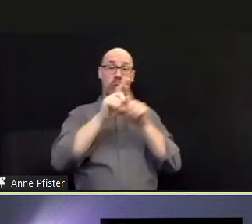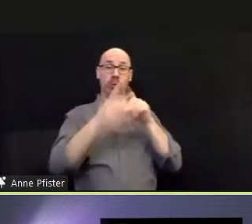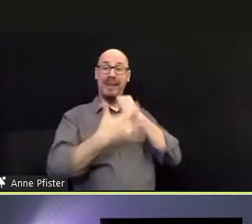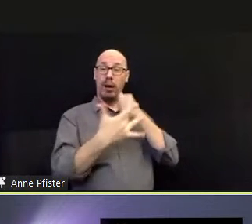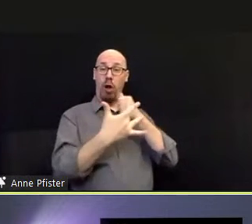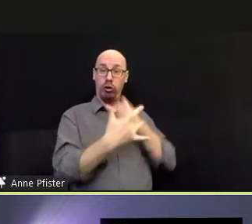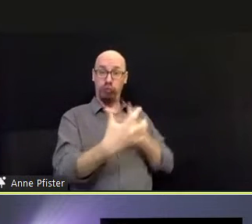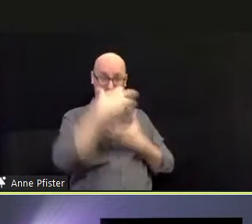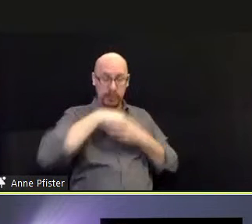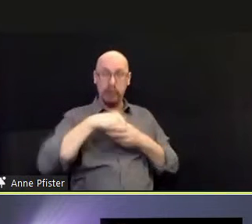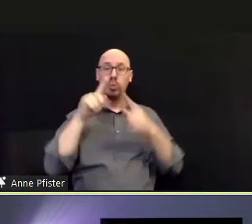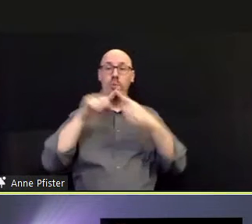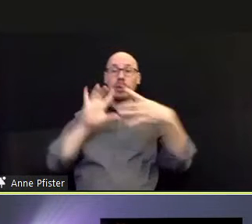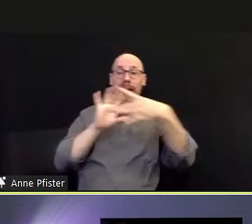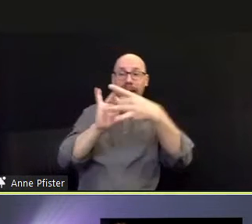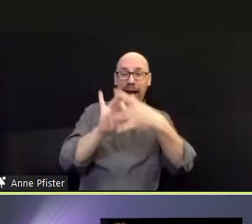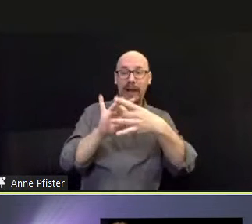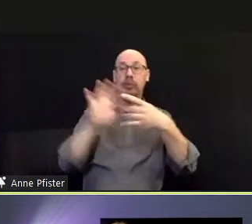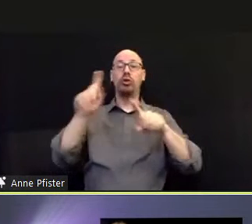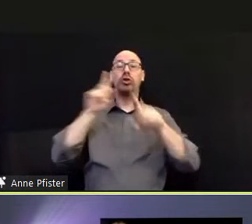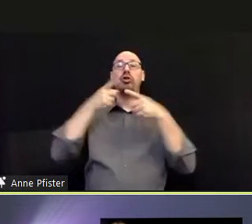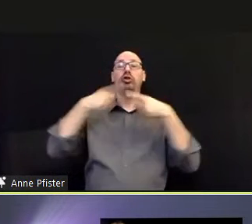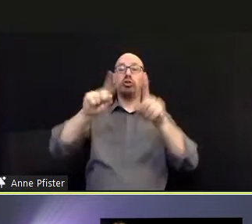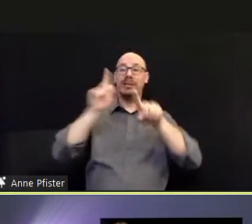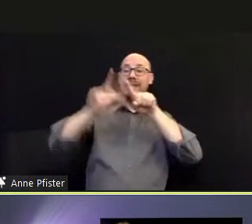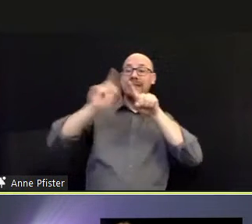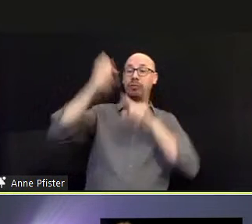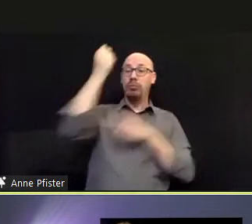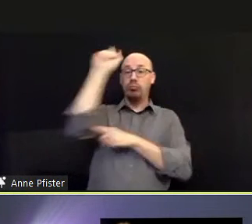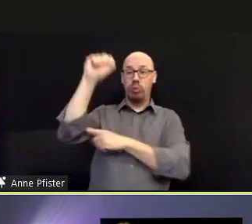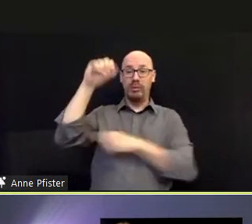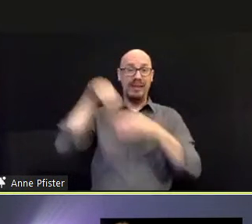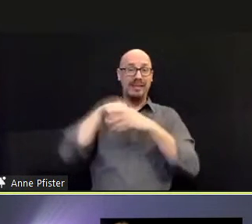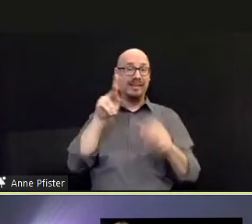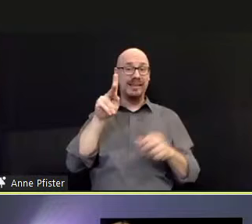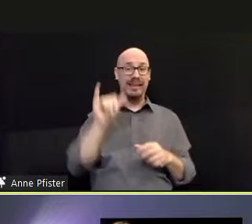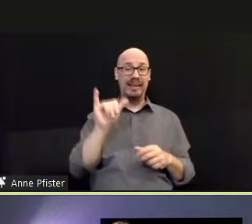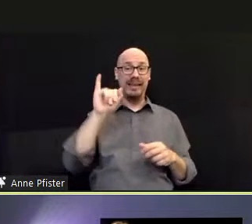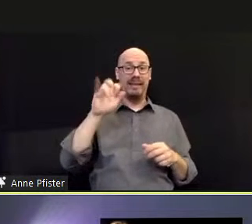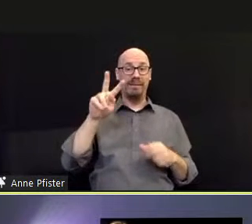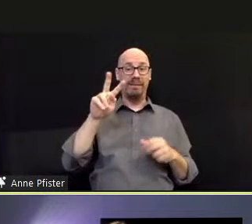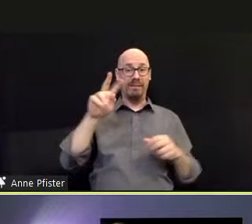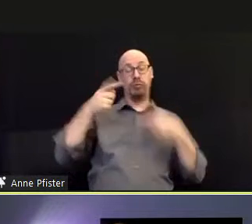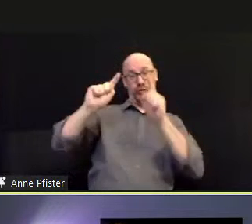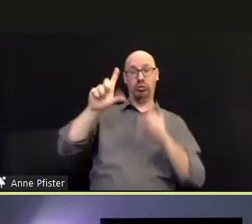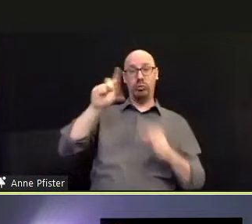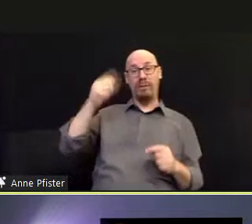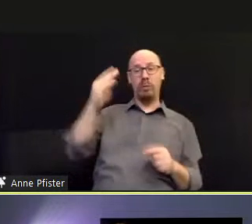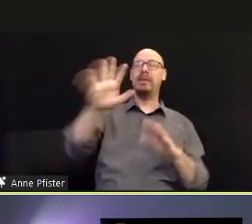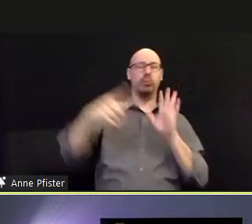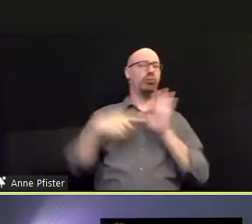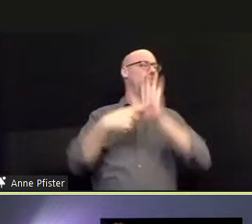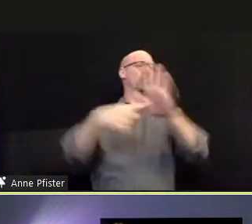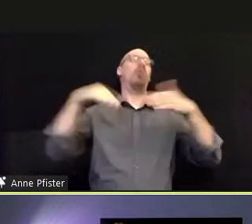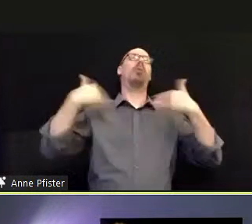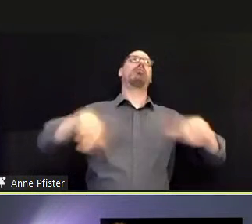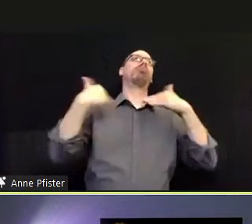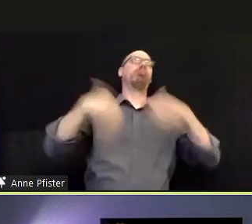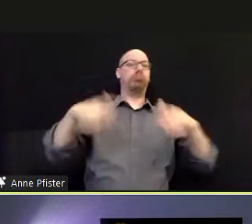other during the Maidan protests in Kiev in 2014 signaled dramatic change and